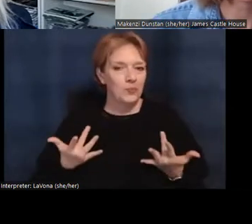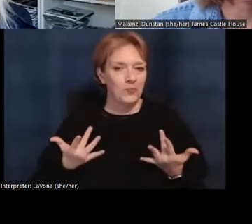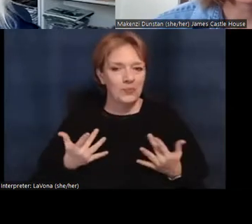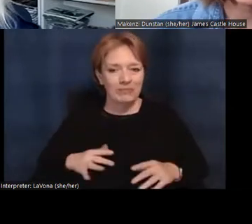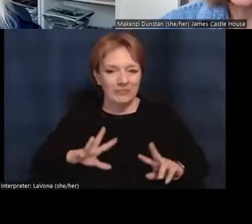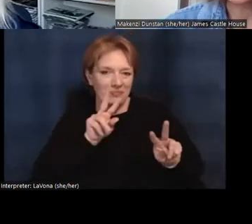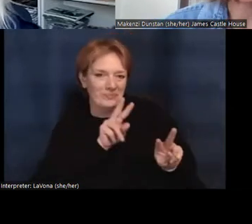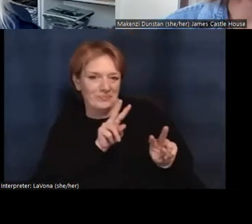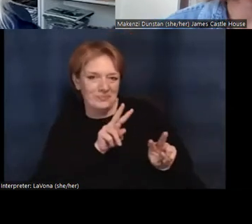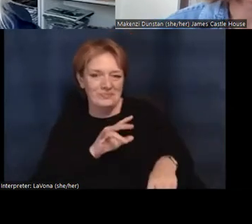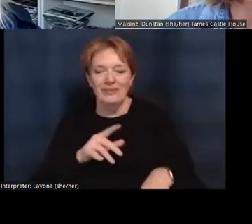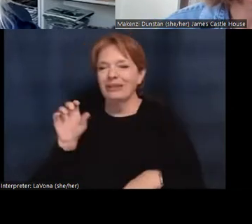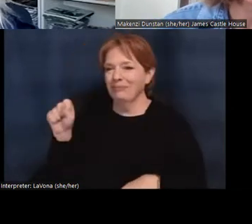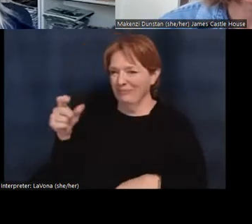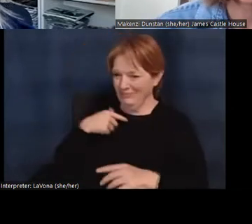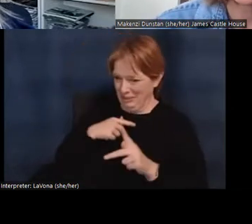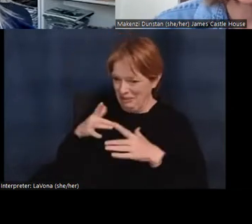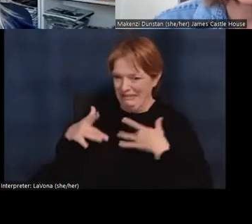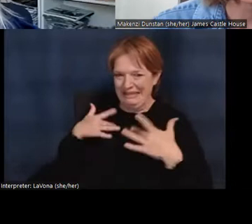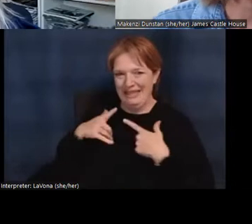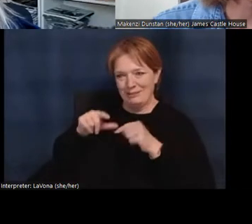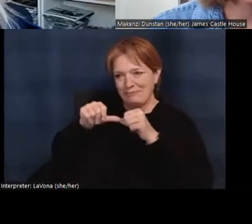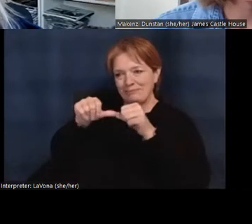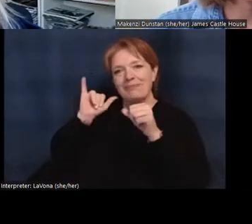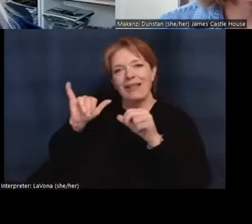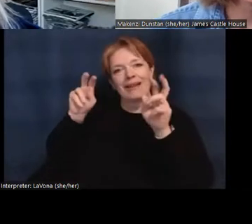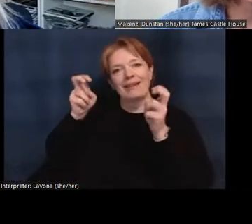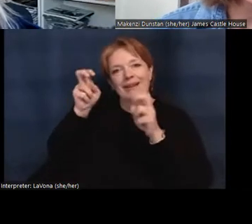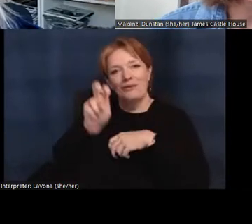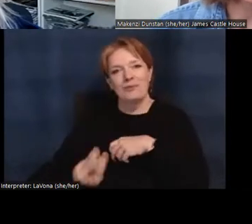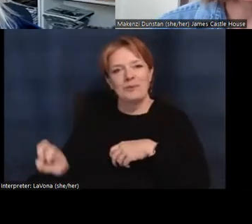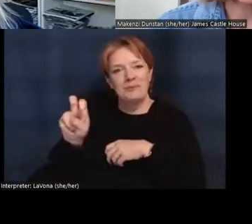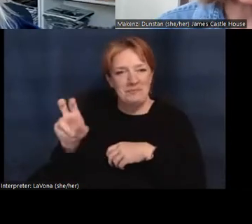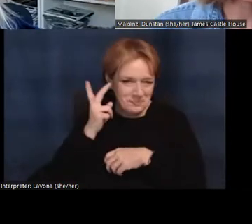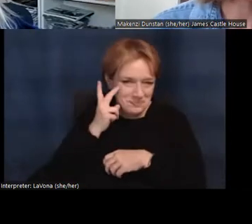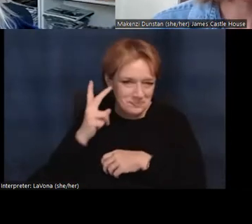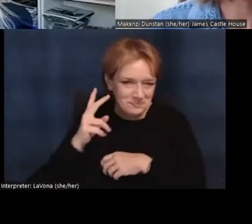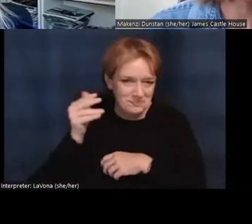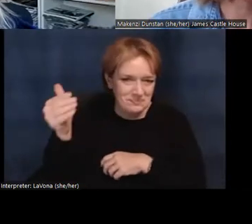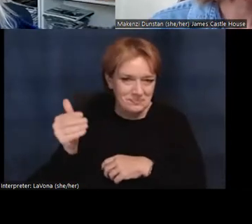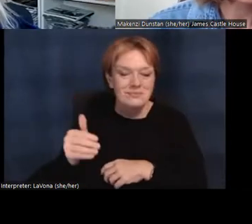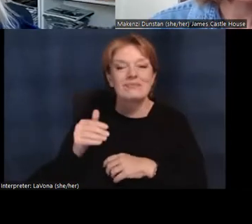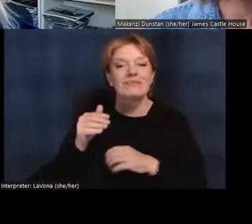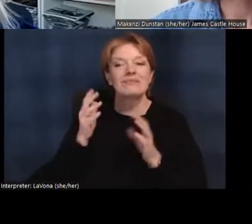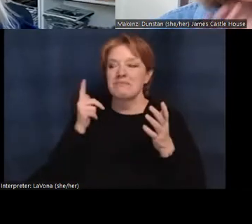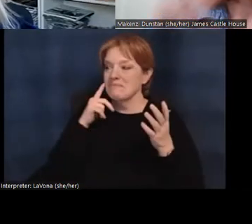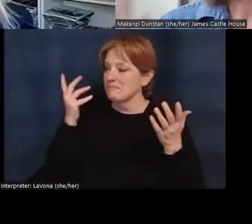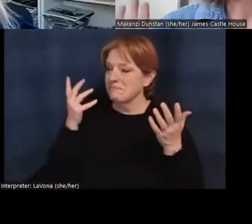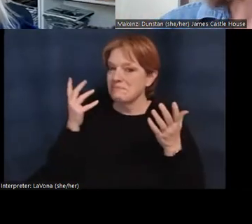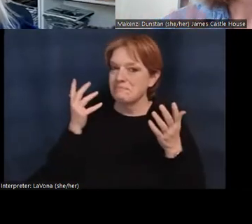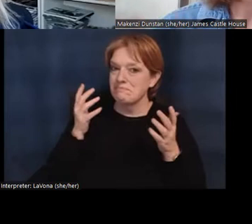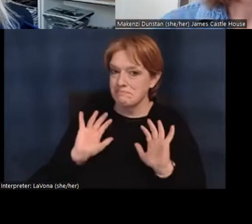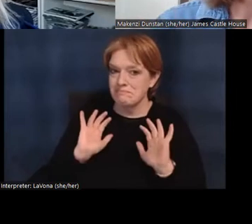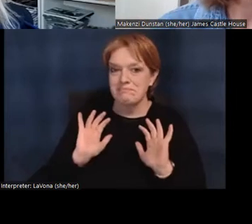we're so excited to continue this road trip. So we hope you will join us then. And with that, I think we will say